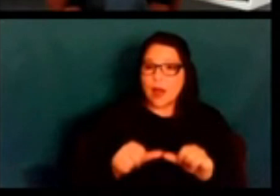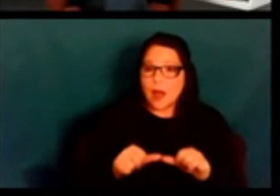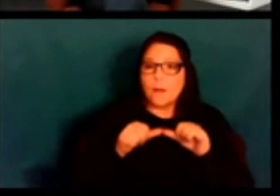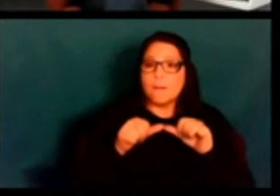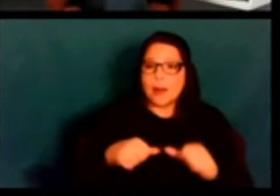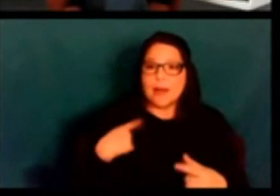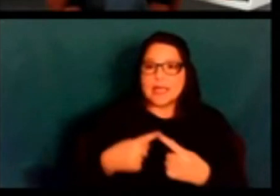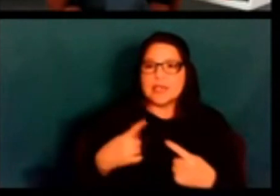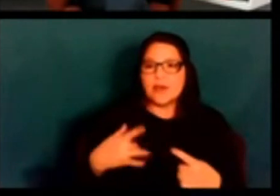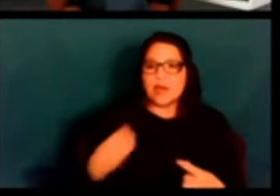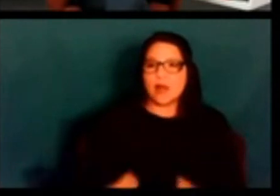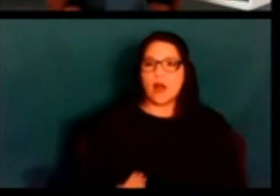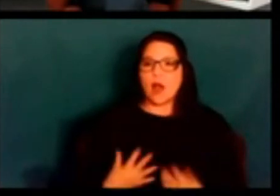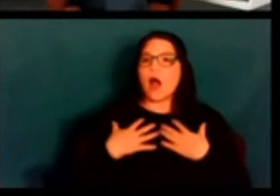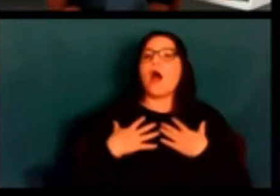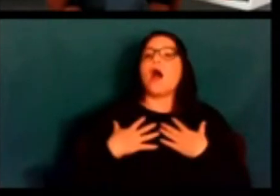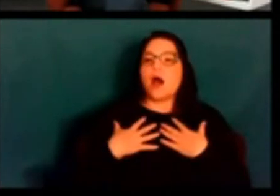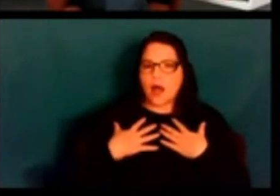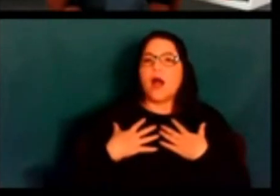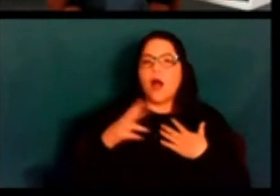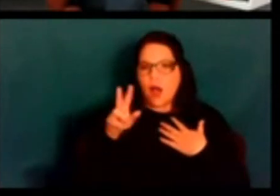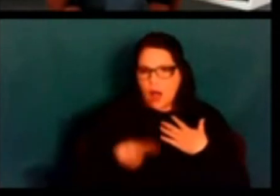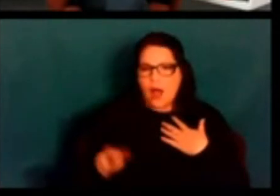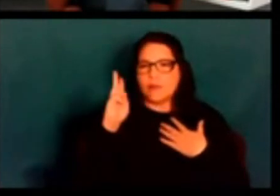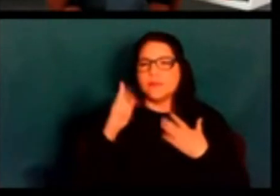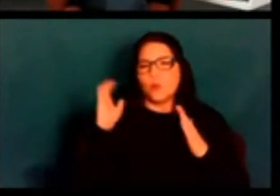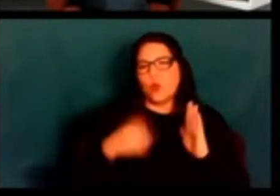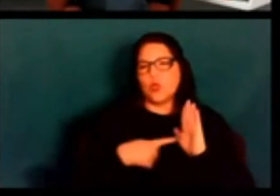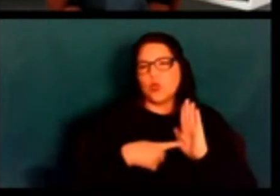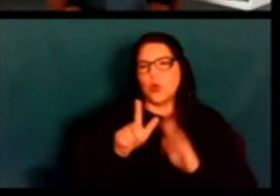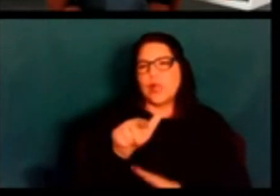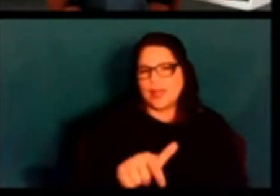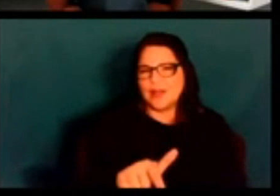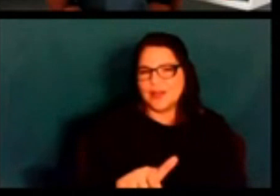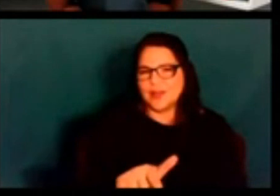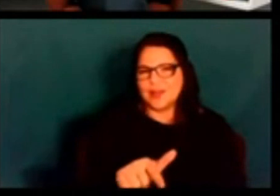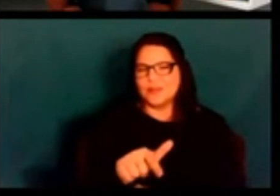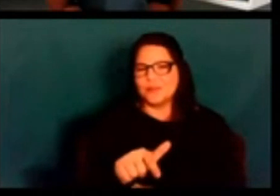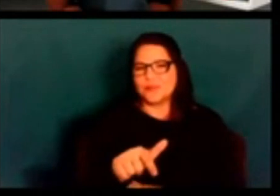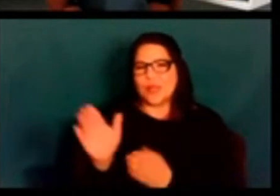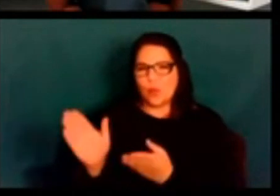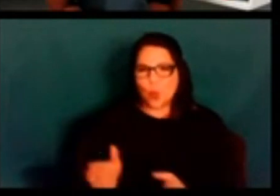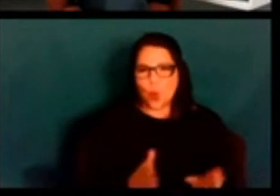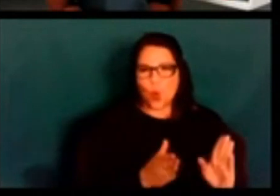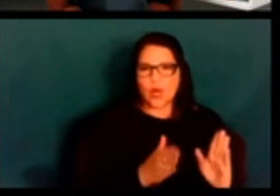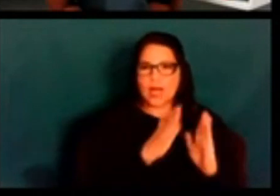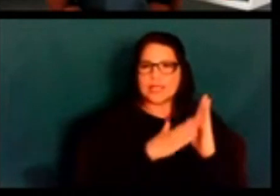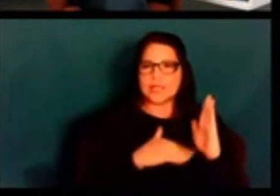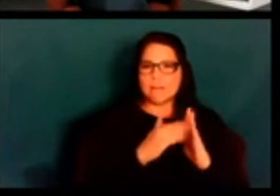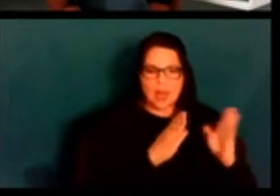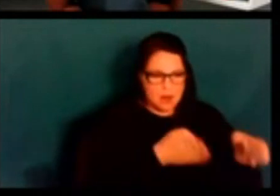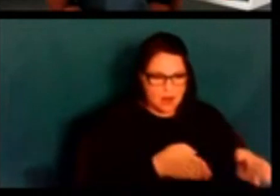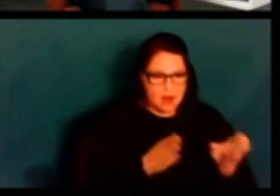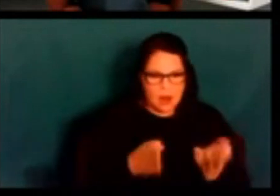and feeling like something. And I'll show you later where he organized the paints in certain sections,